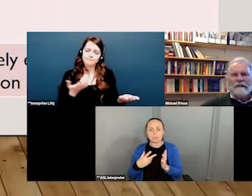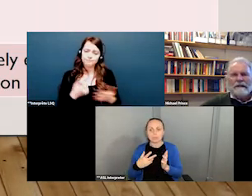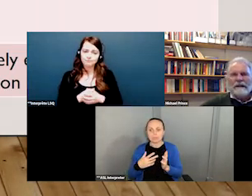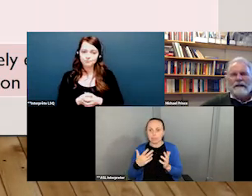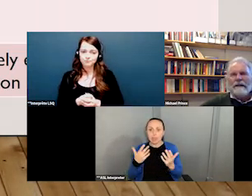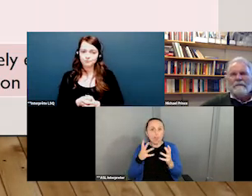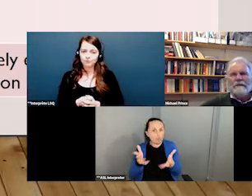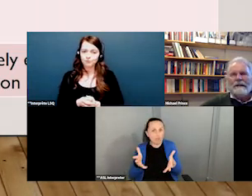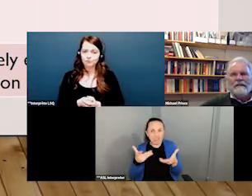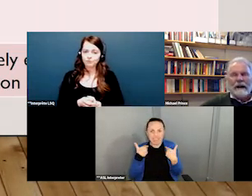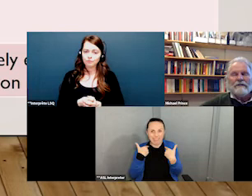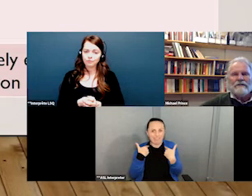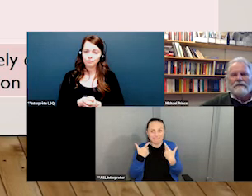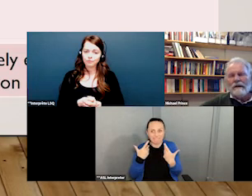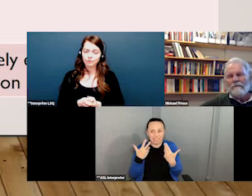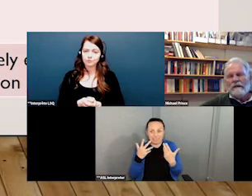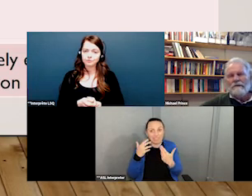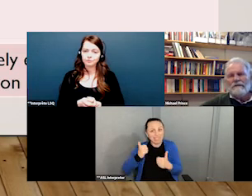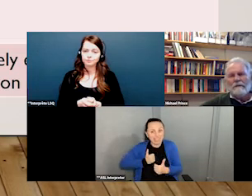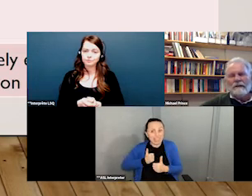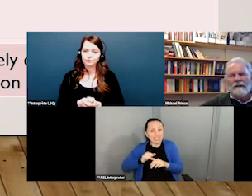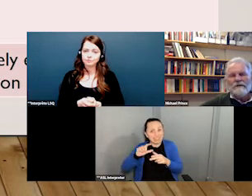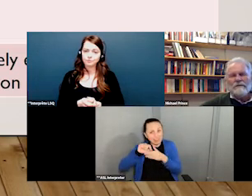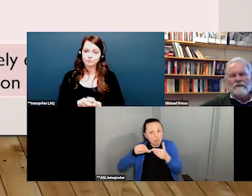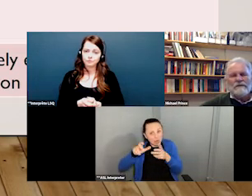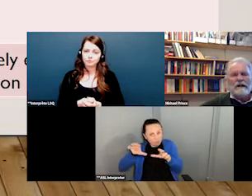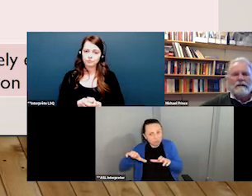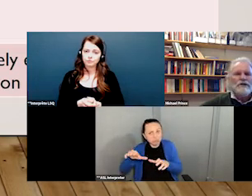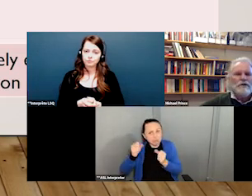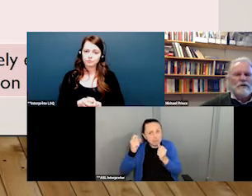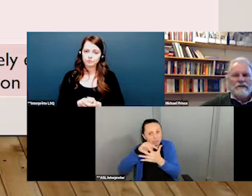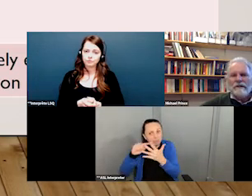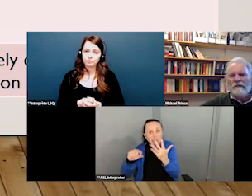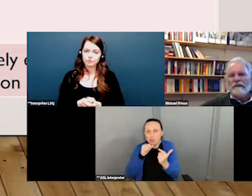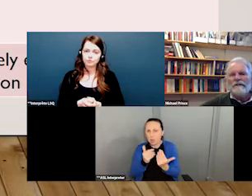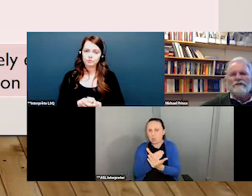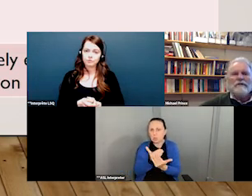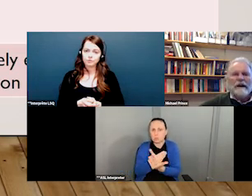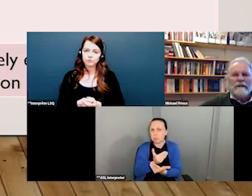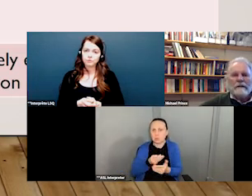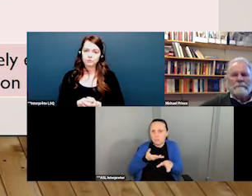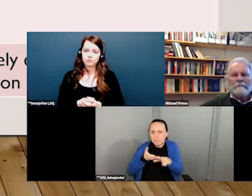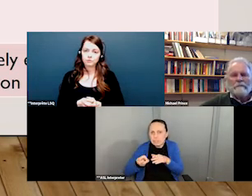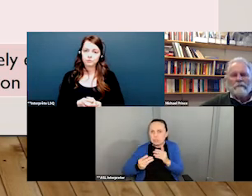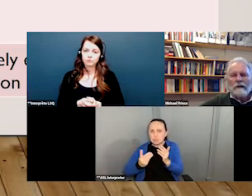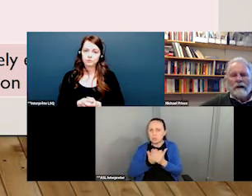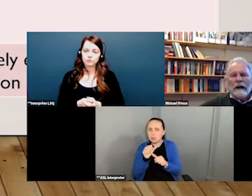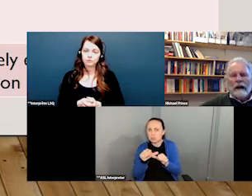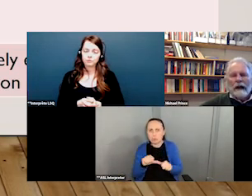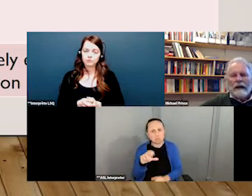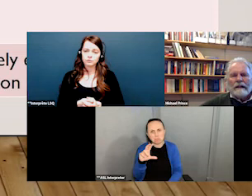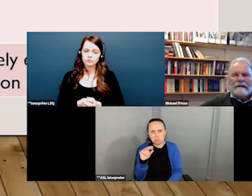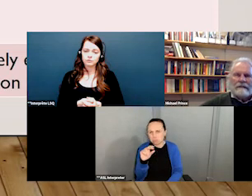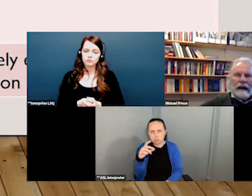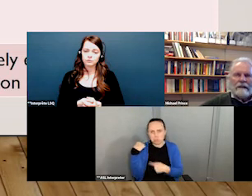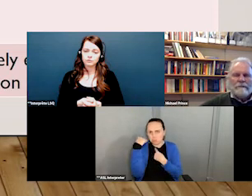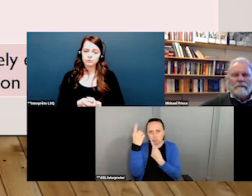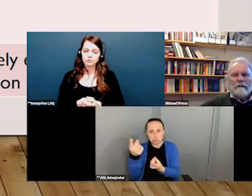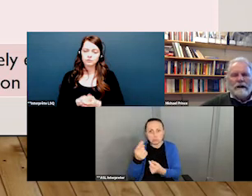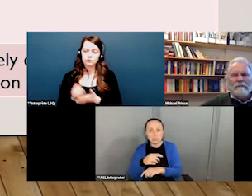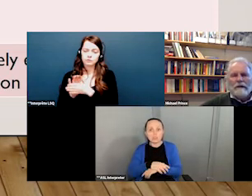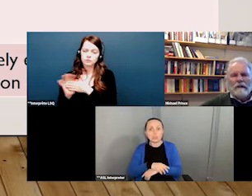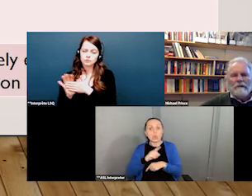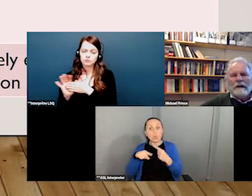deal that the Canadian government does around disability issues. This is not a new field and a new area. And in designing